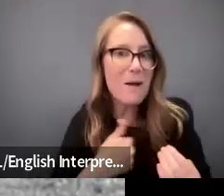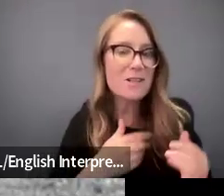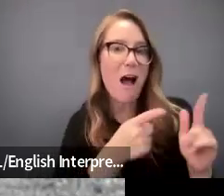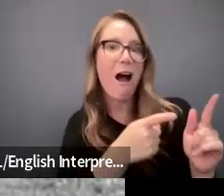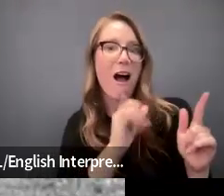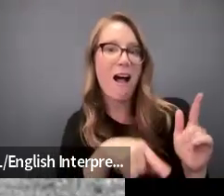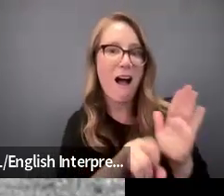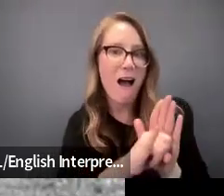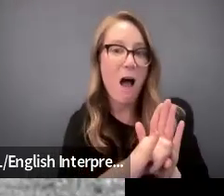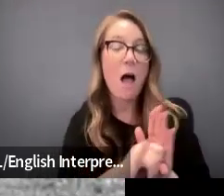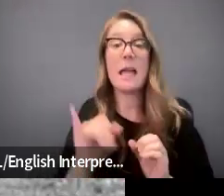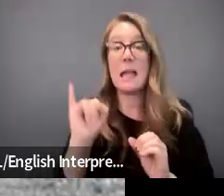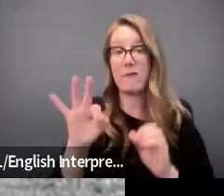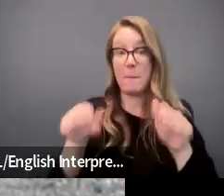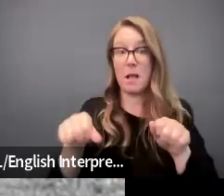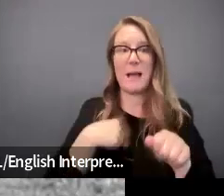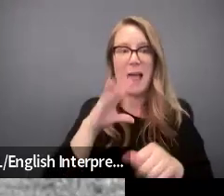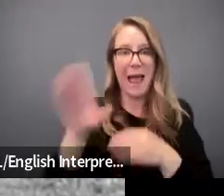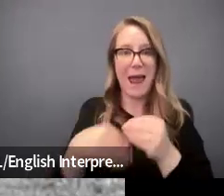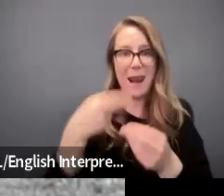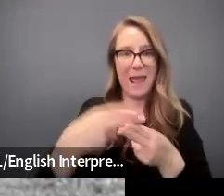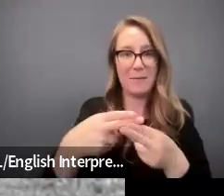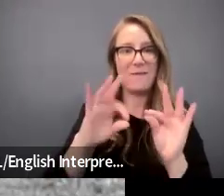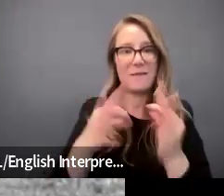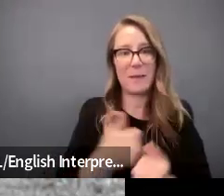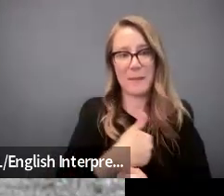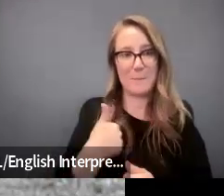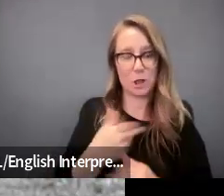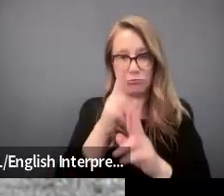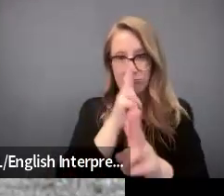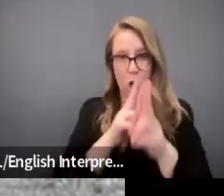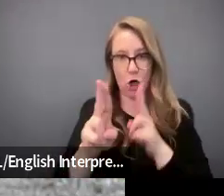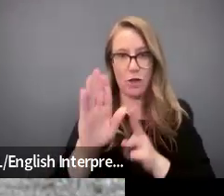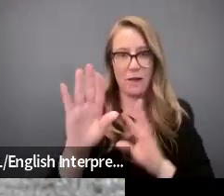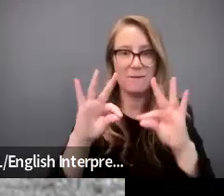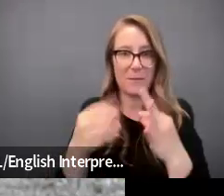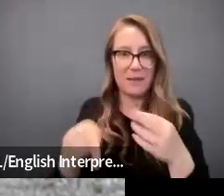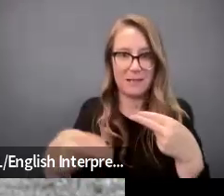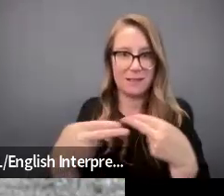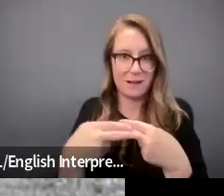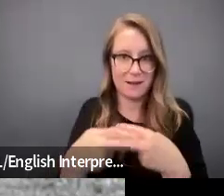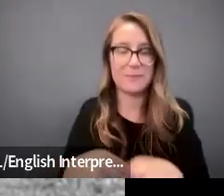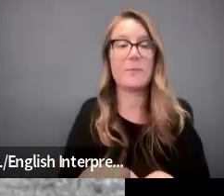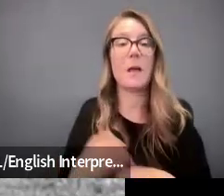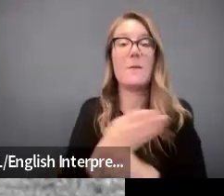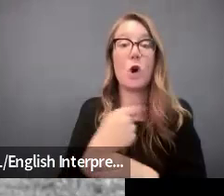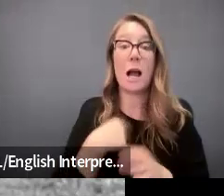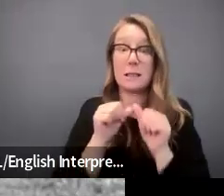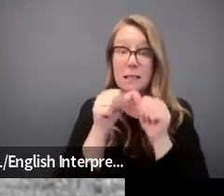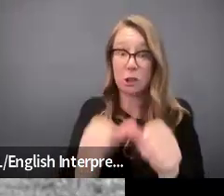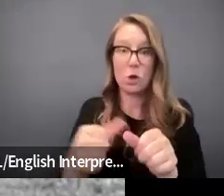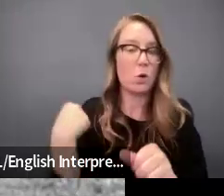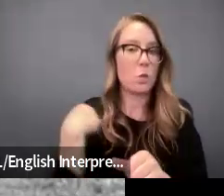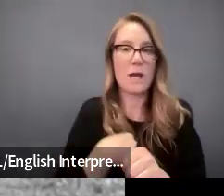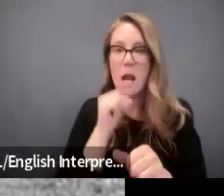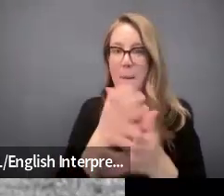so where I could, I added the name of the family member to honor their family on the slide. So before I continue, we haven't had